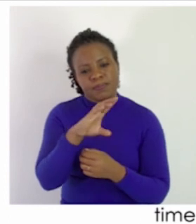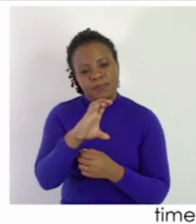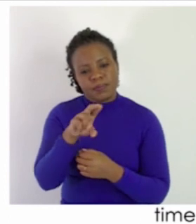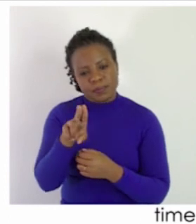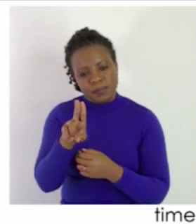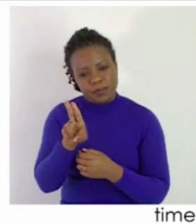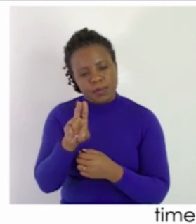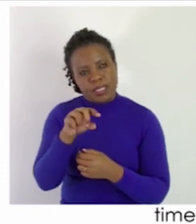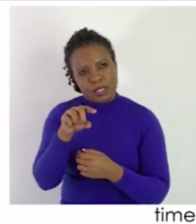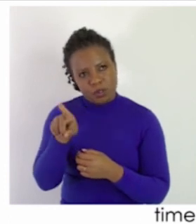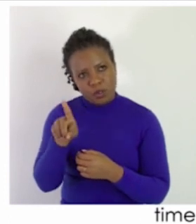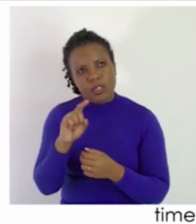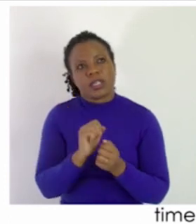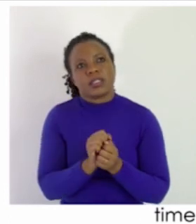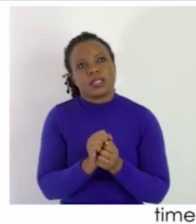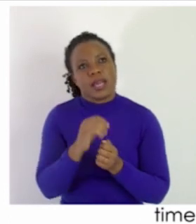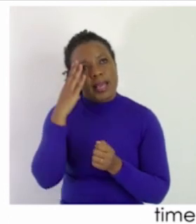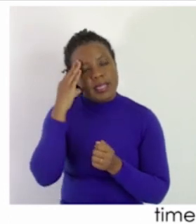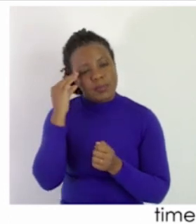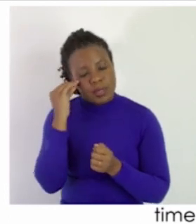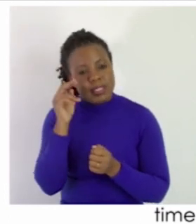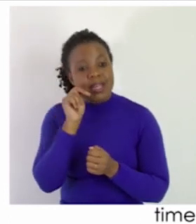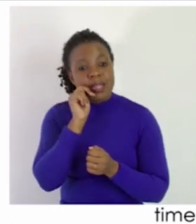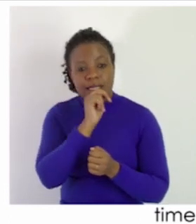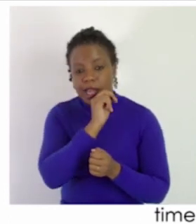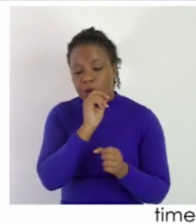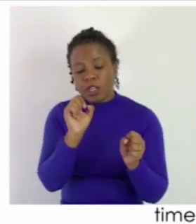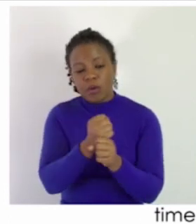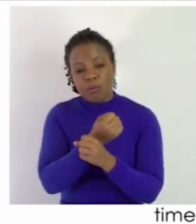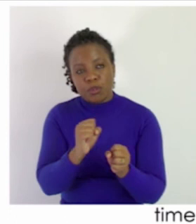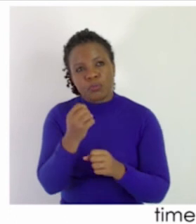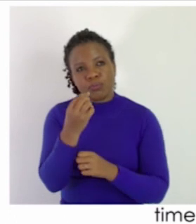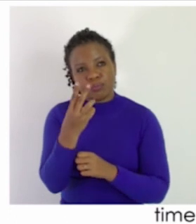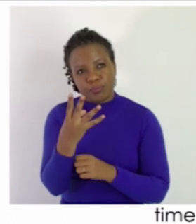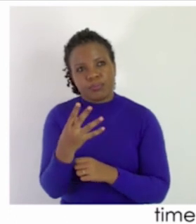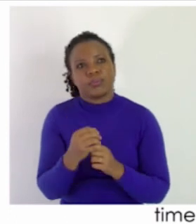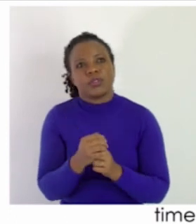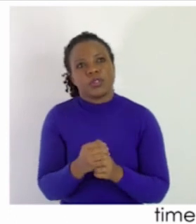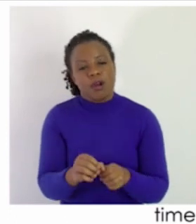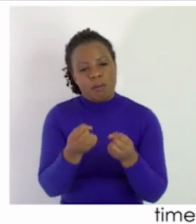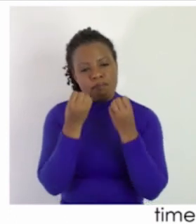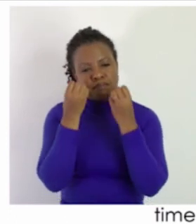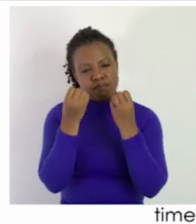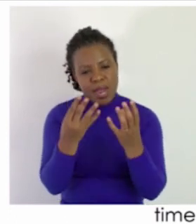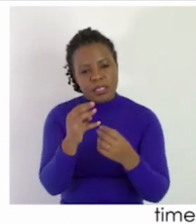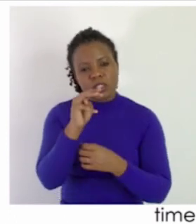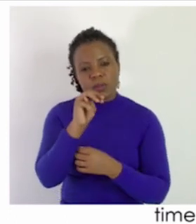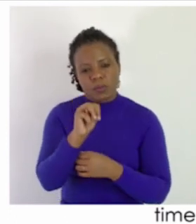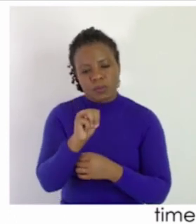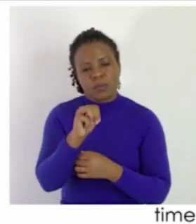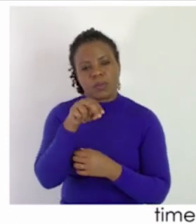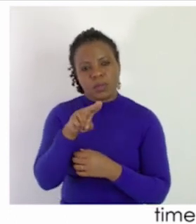because experience is a noun which we cannot count. It's uncountable. So I don't